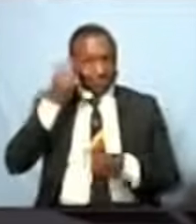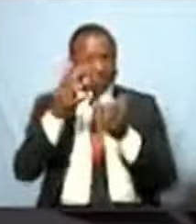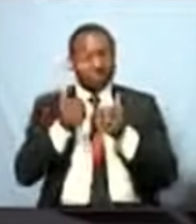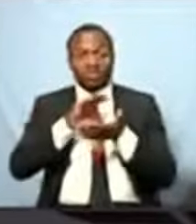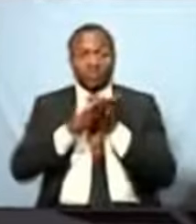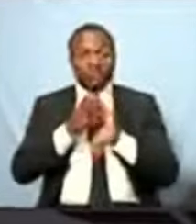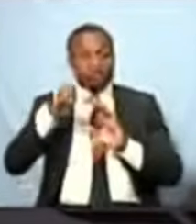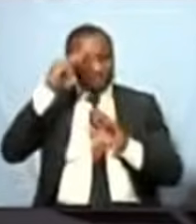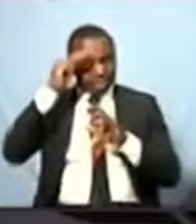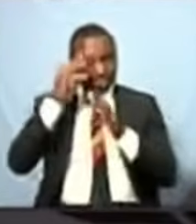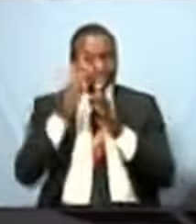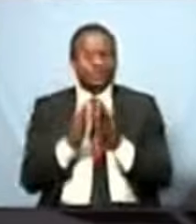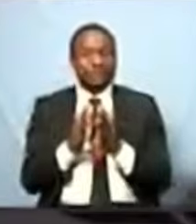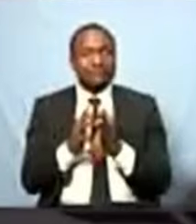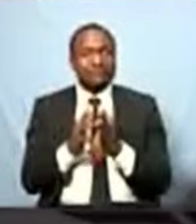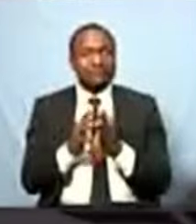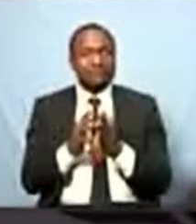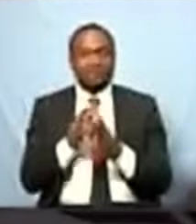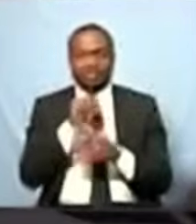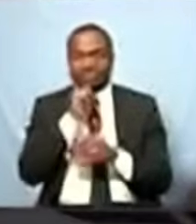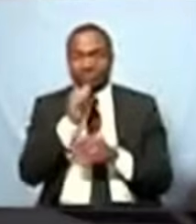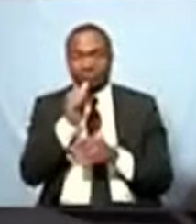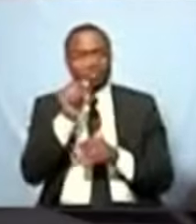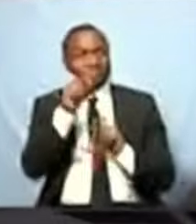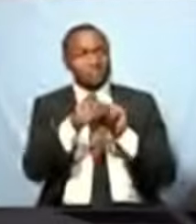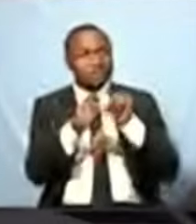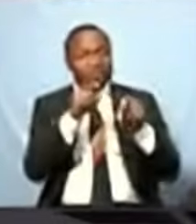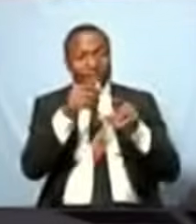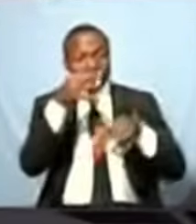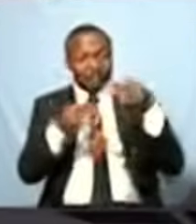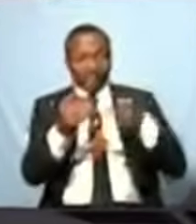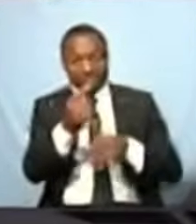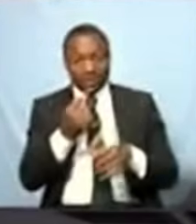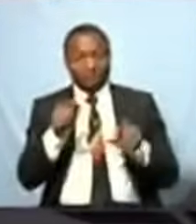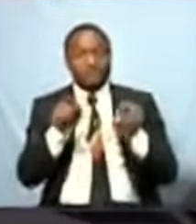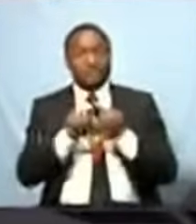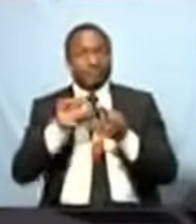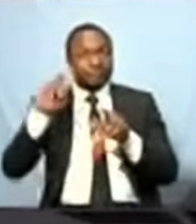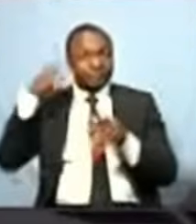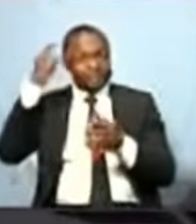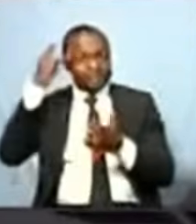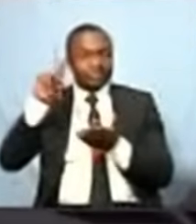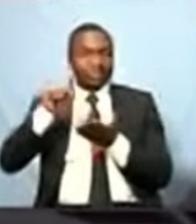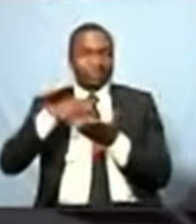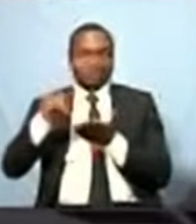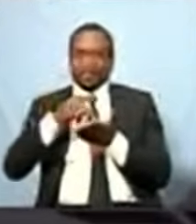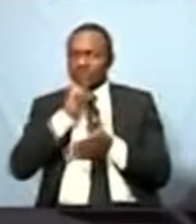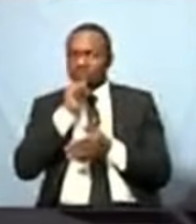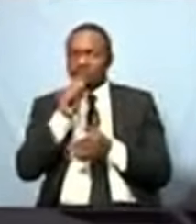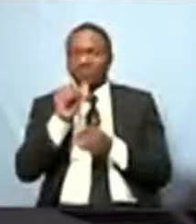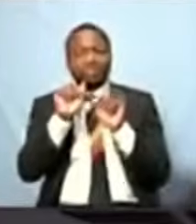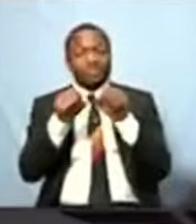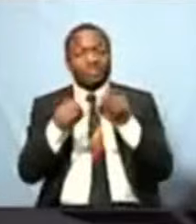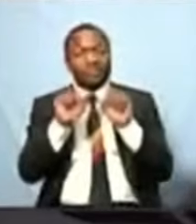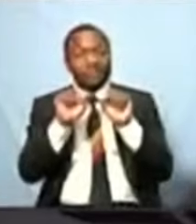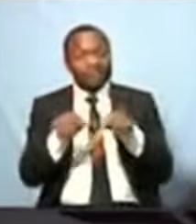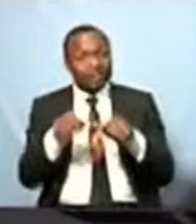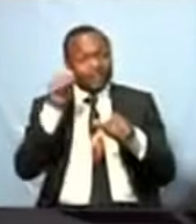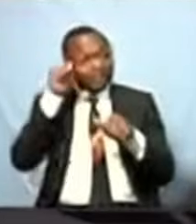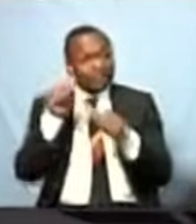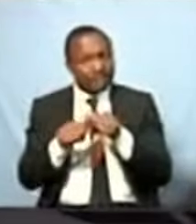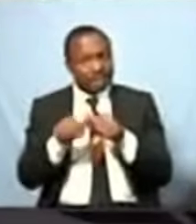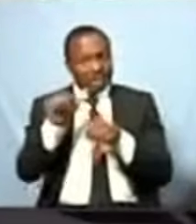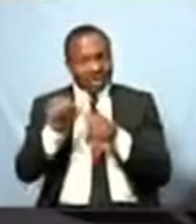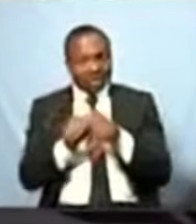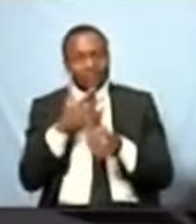a minister. So you will not criticize the minister, even if you come from the same political party. It's not possible that you can agree